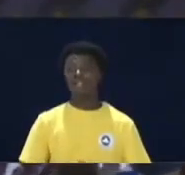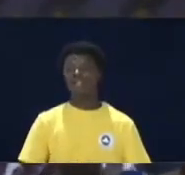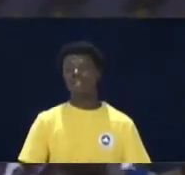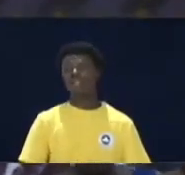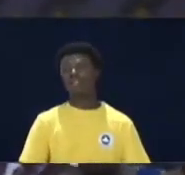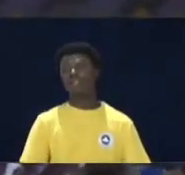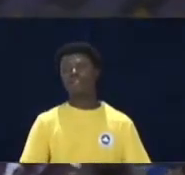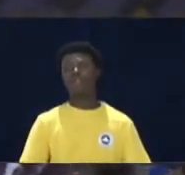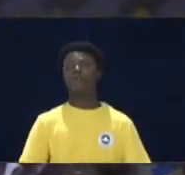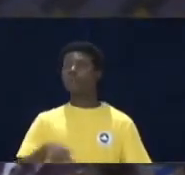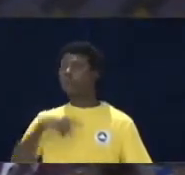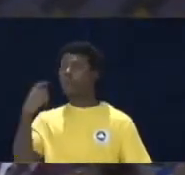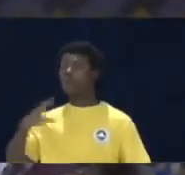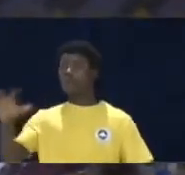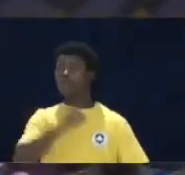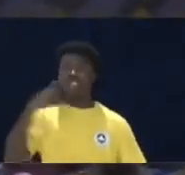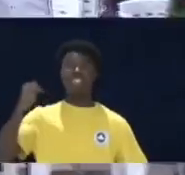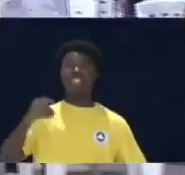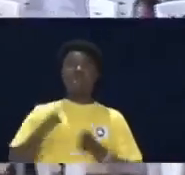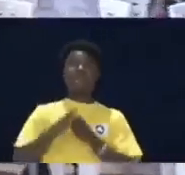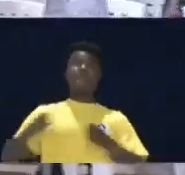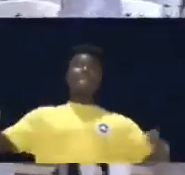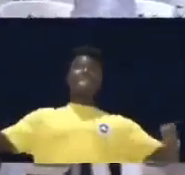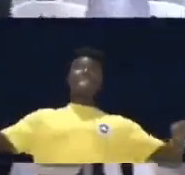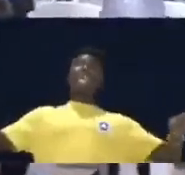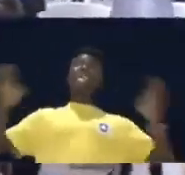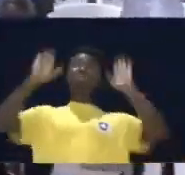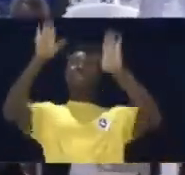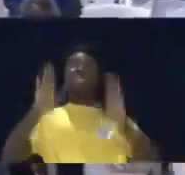Ah, who got the biggest wonder tonight?